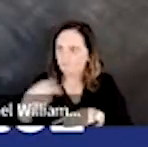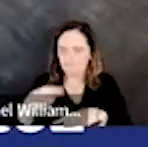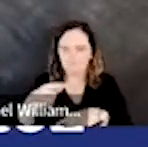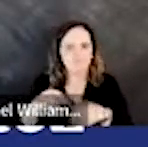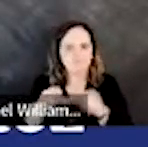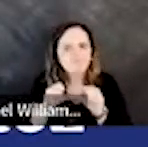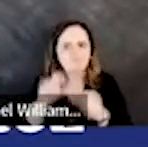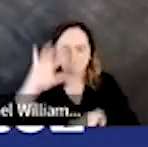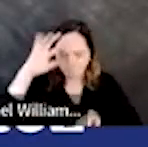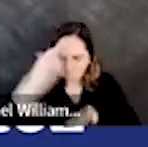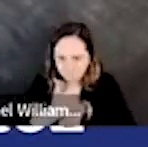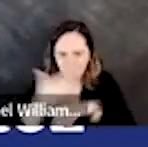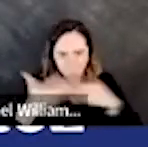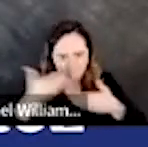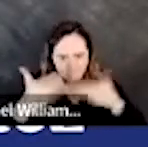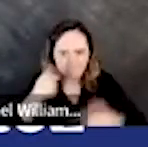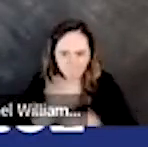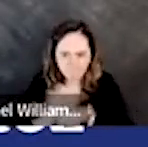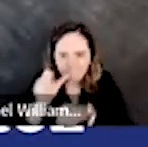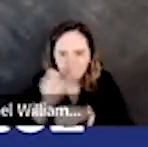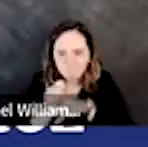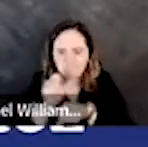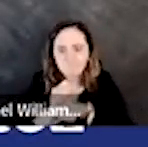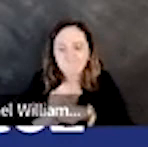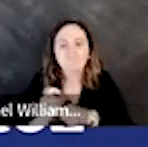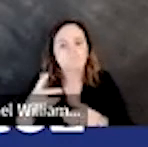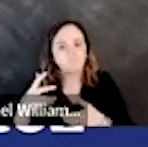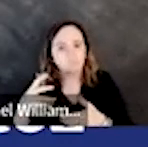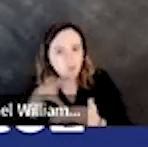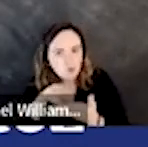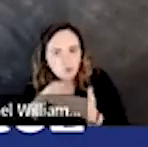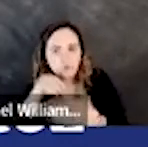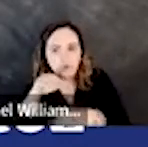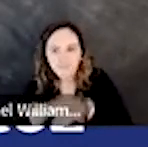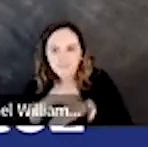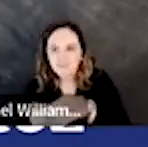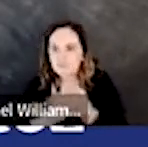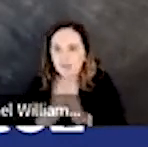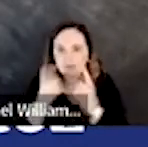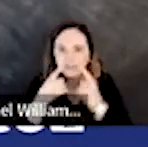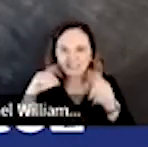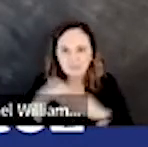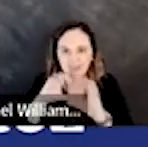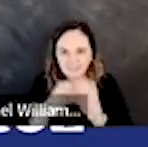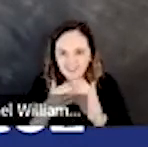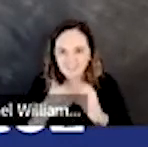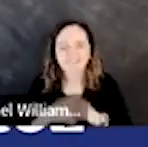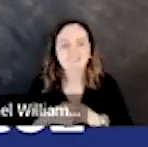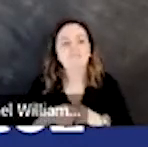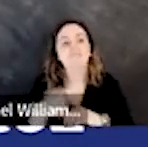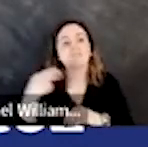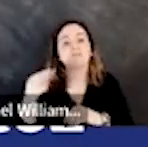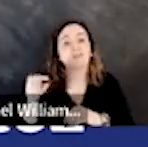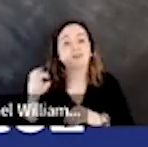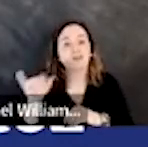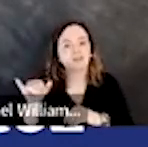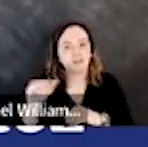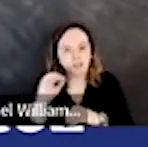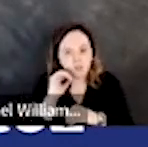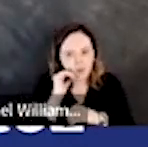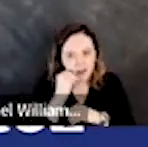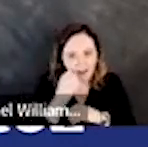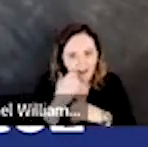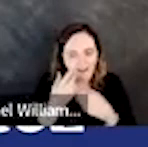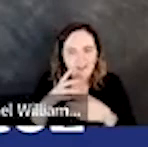dedication to her work, gradually learning English and finding success in her classes. Erly has a shy,